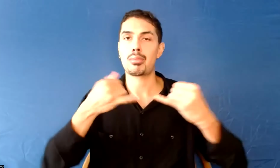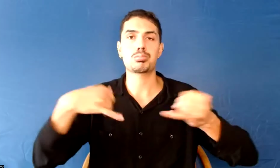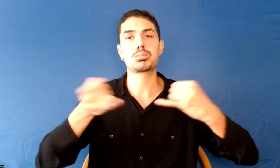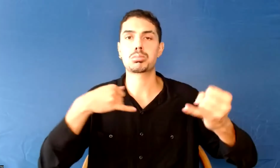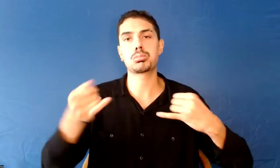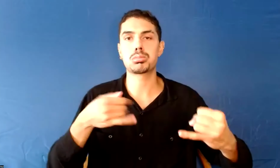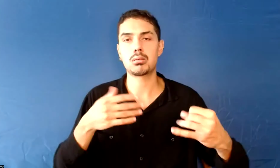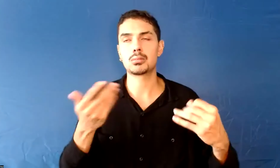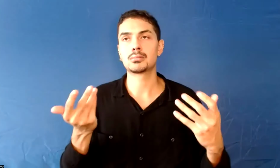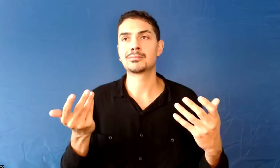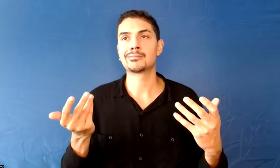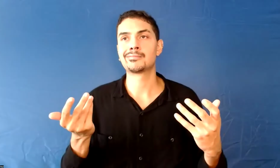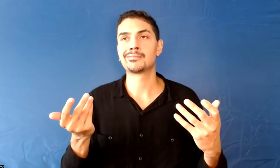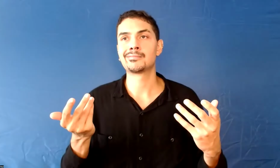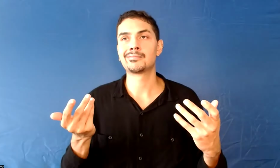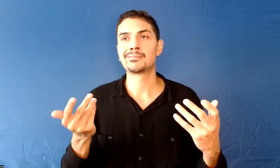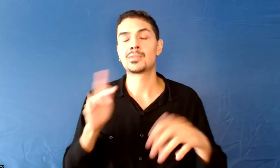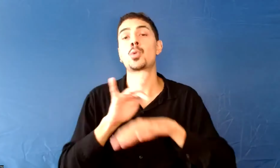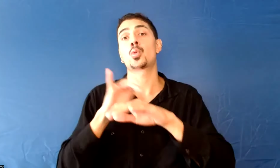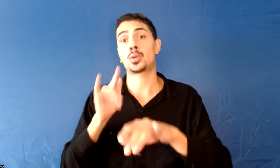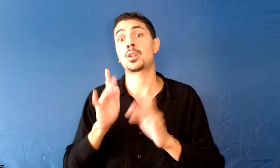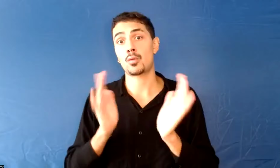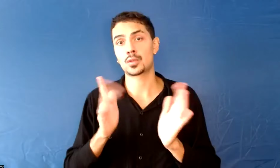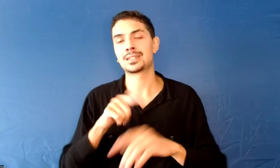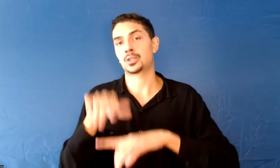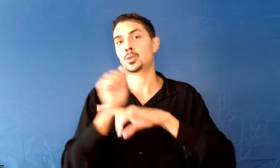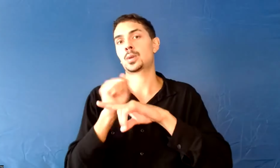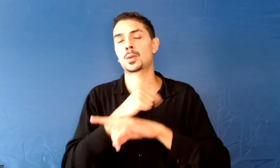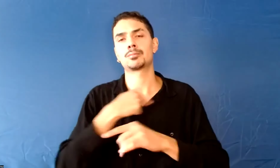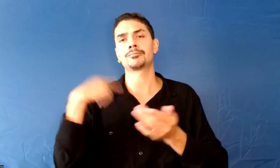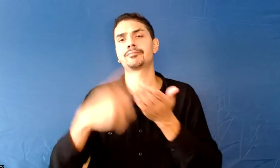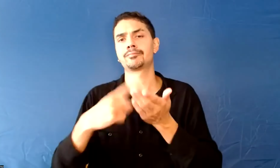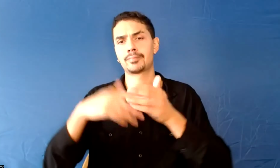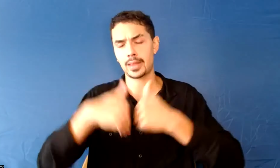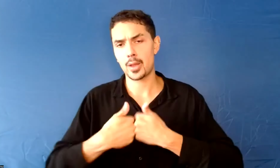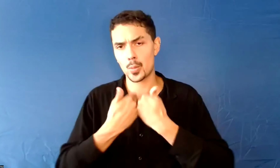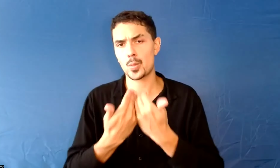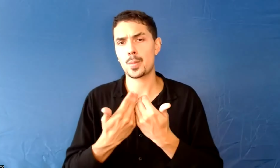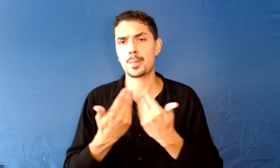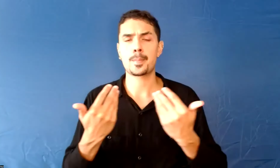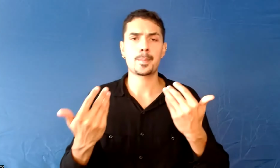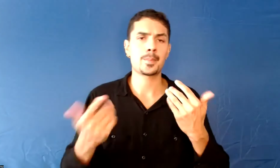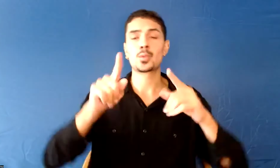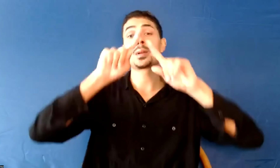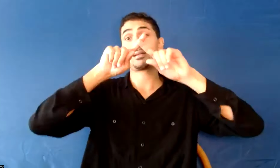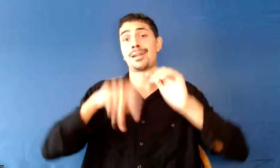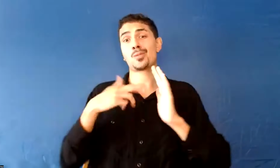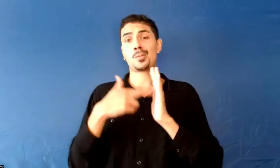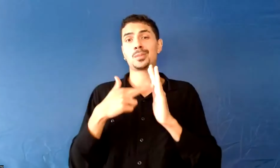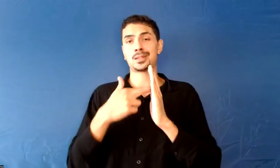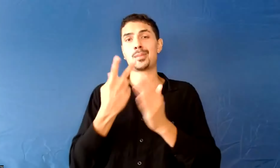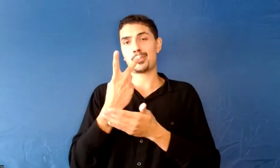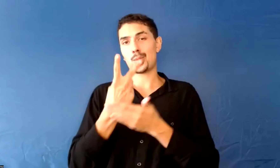it's like, it kind of like early in the conversation in the training, where we talked about how, you can't represent both, right?